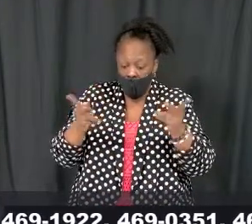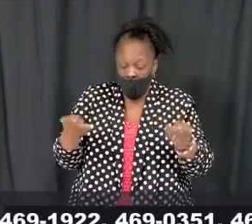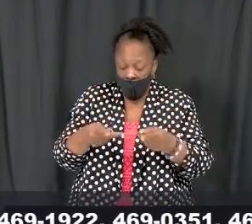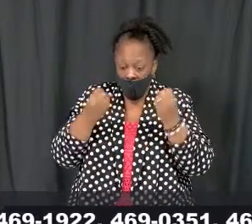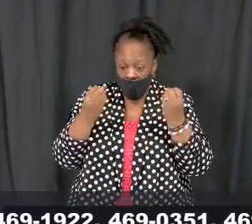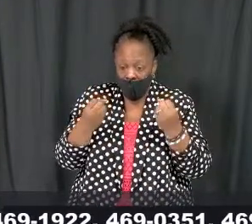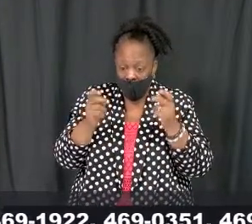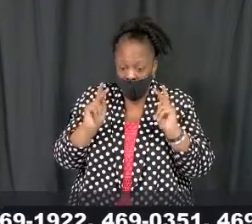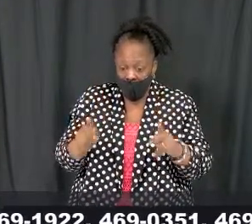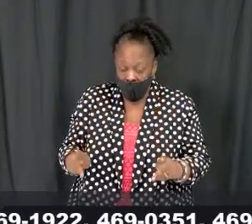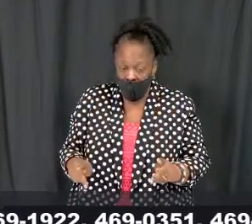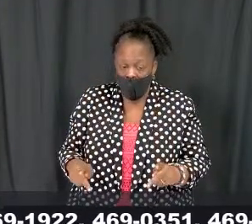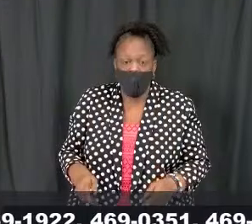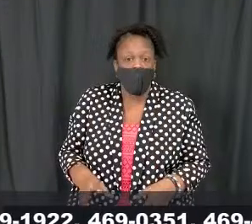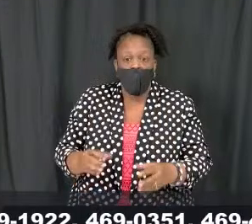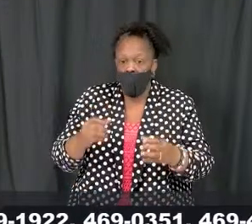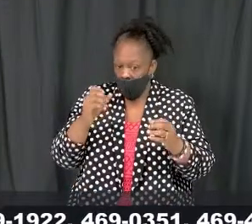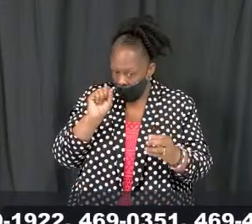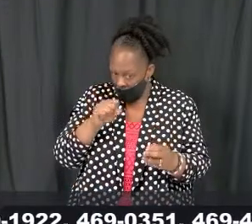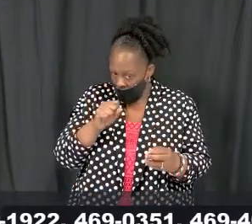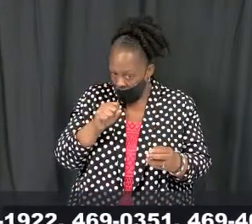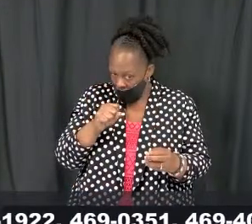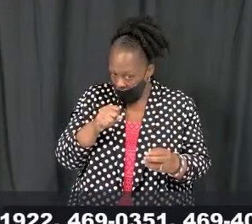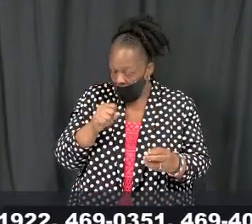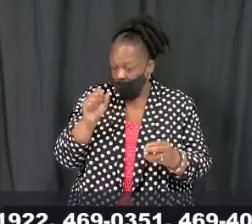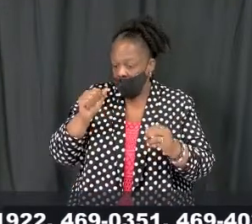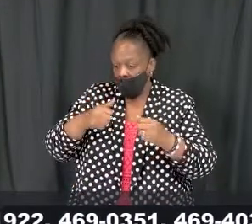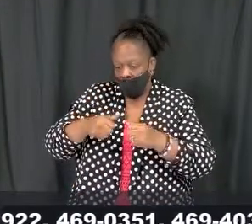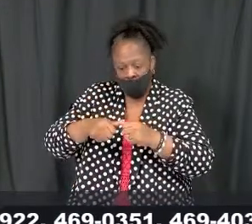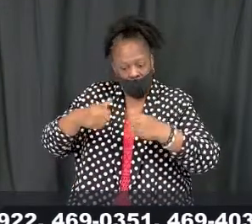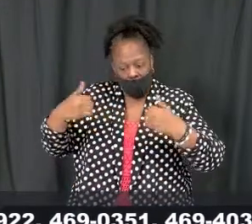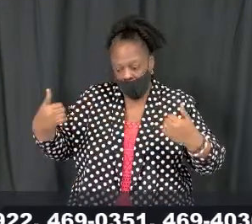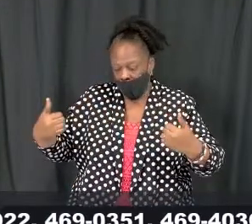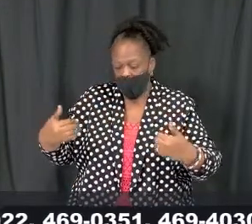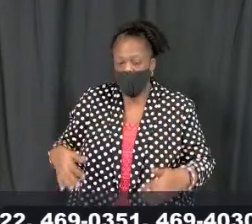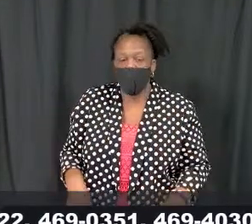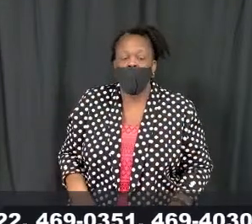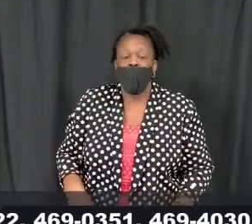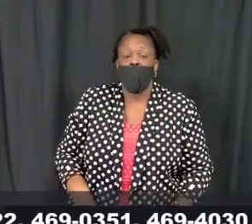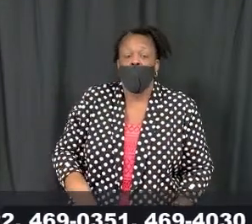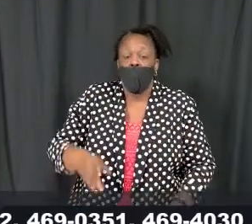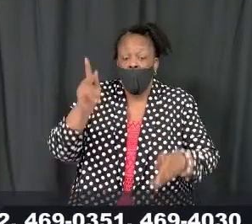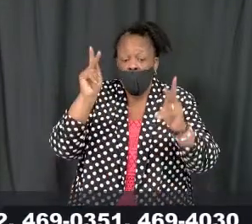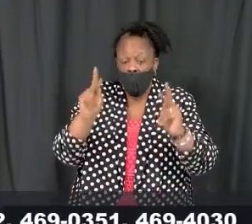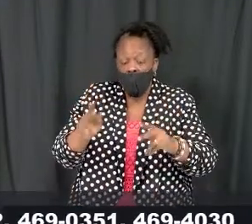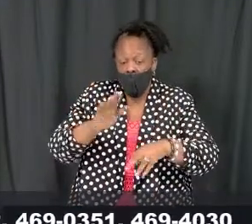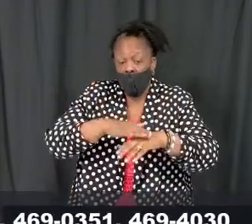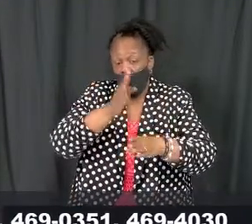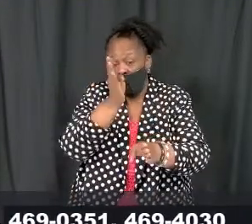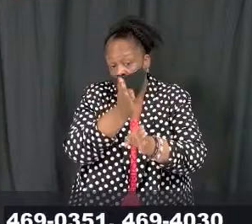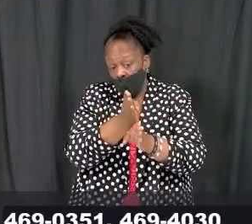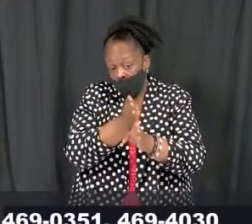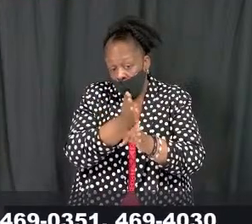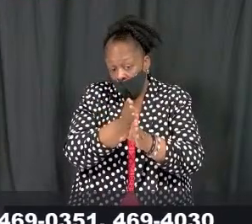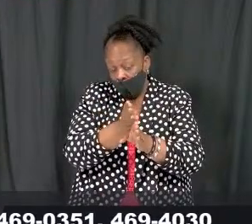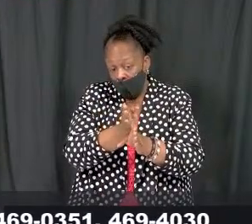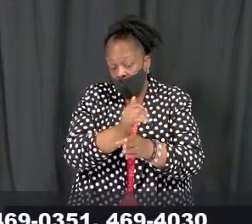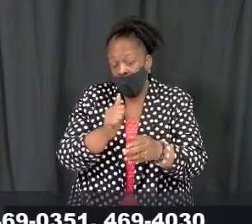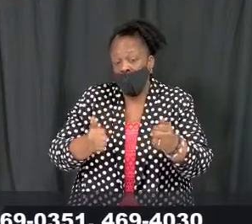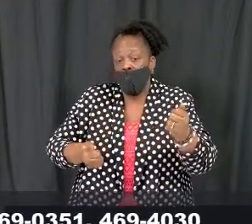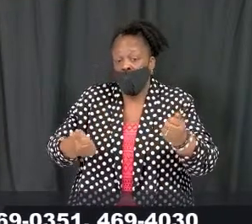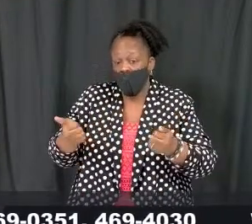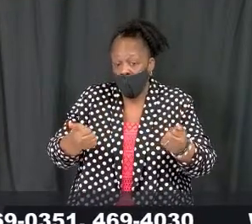Persons using public transportation are particularly vulnerable to the spread of the virus due to the